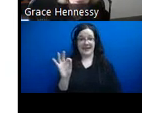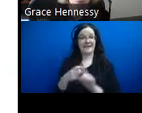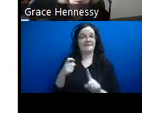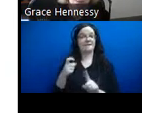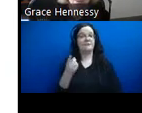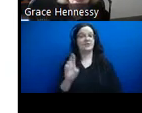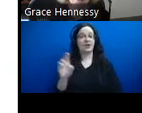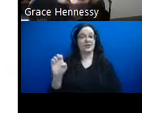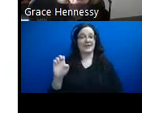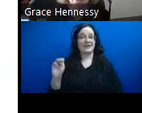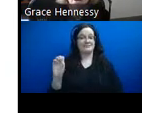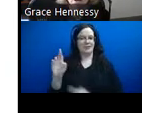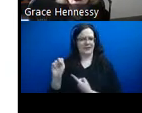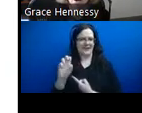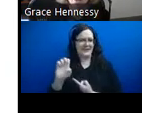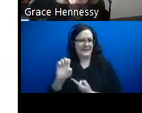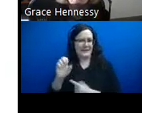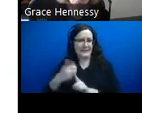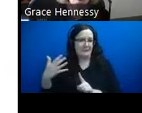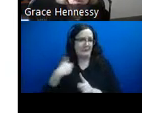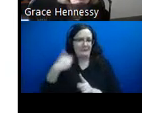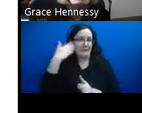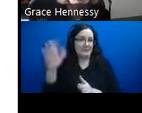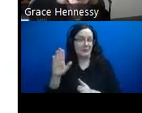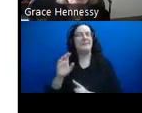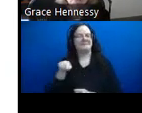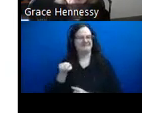stands for, but Dr. E. Moran did probably